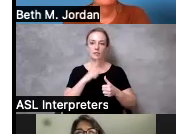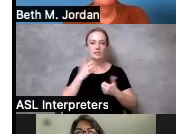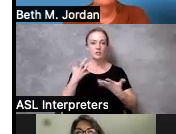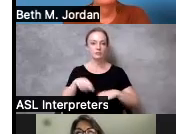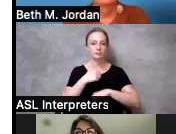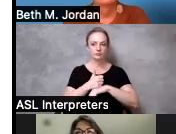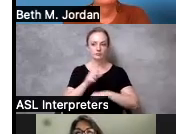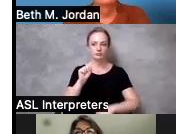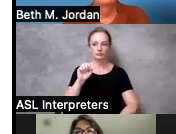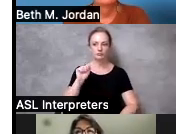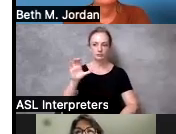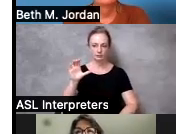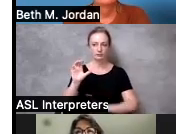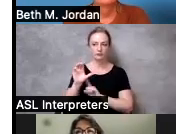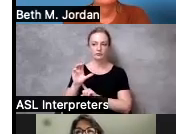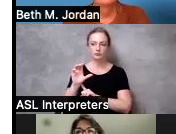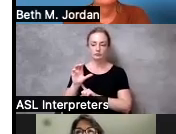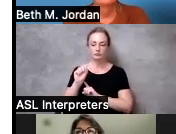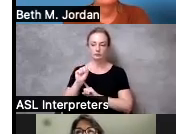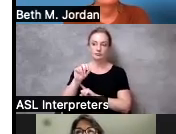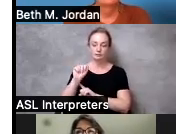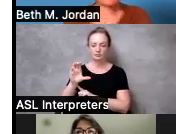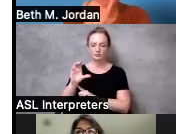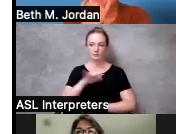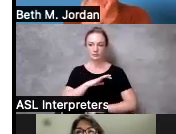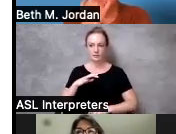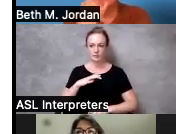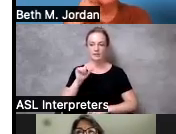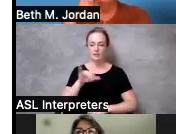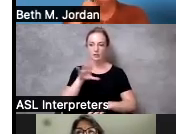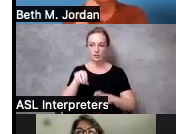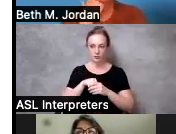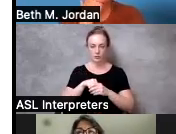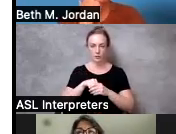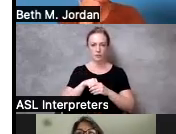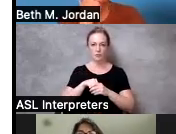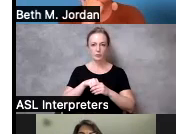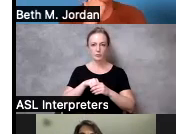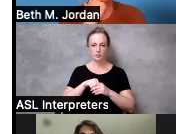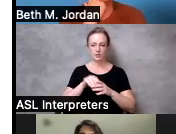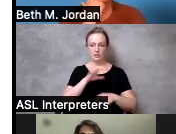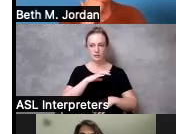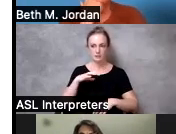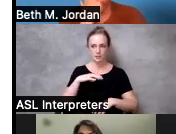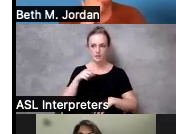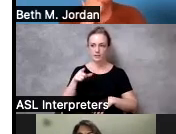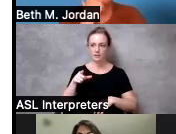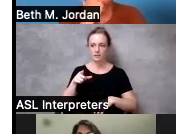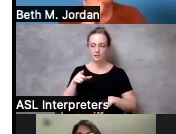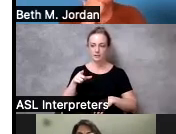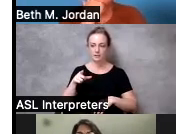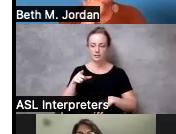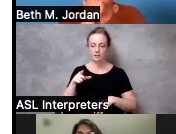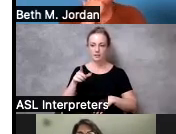SEAC, includes the Service Array Standing Committee that works to